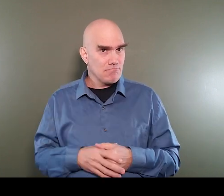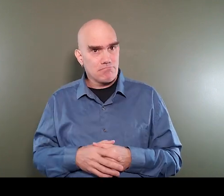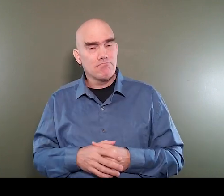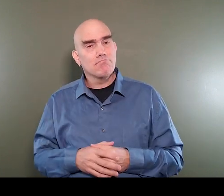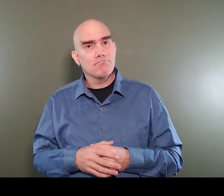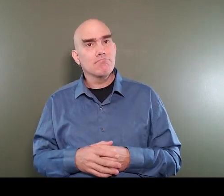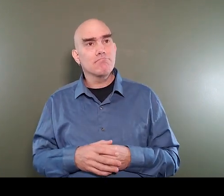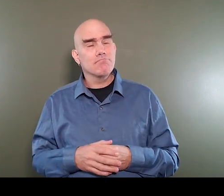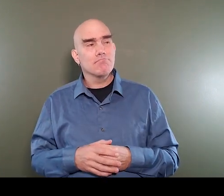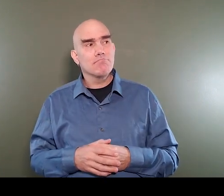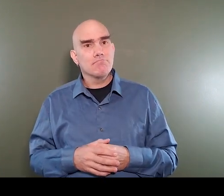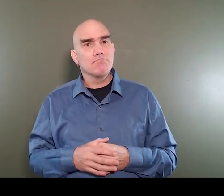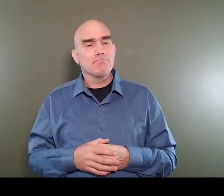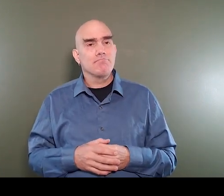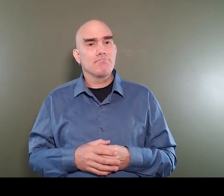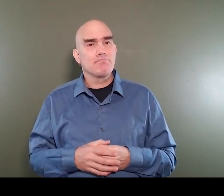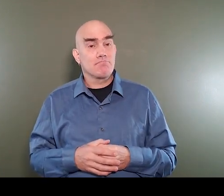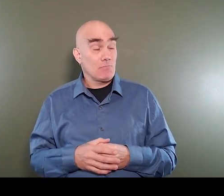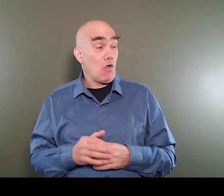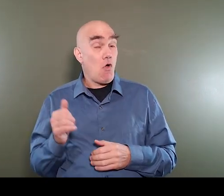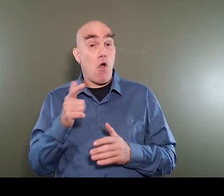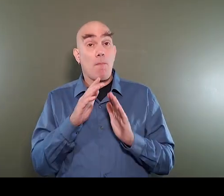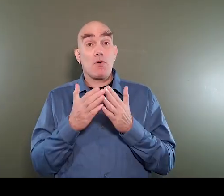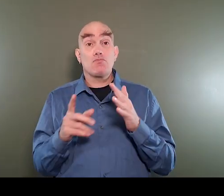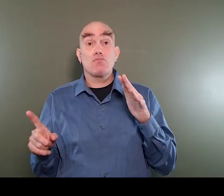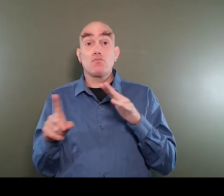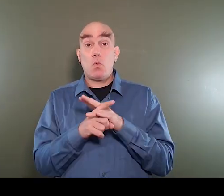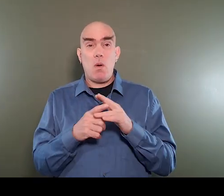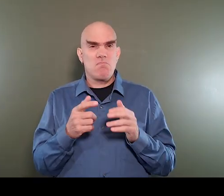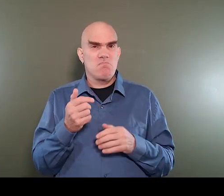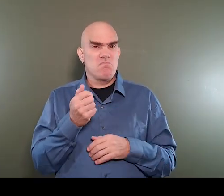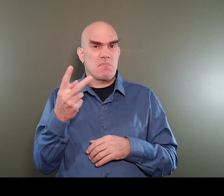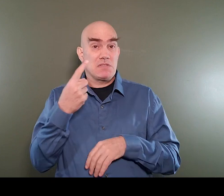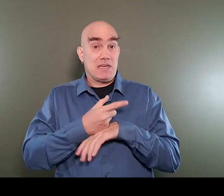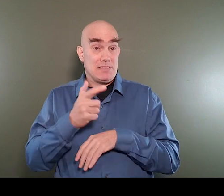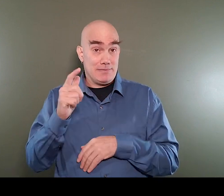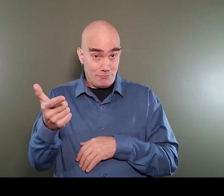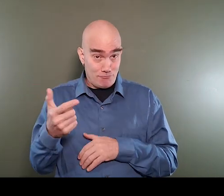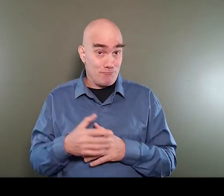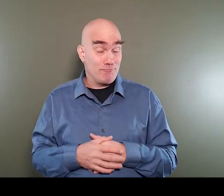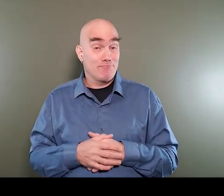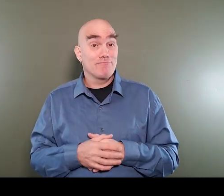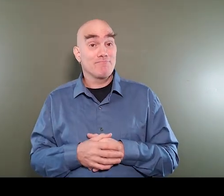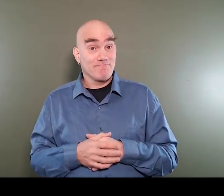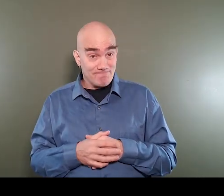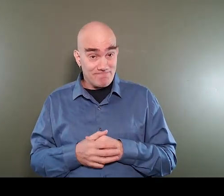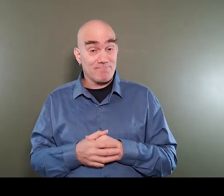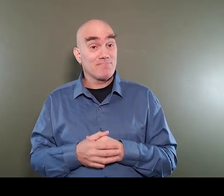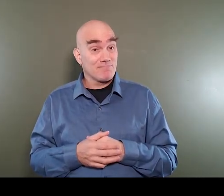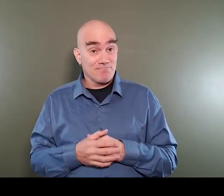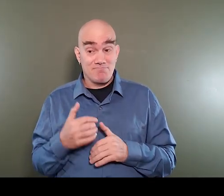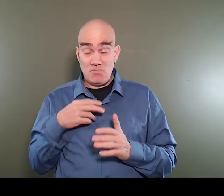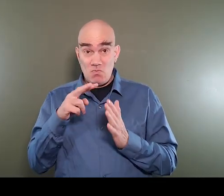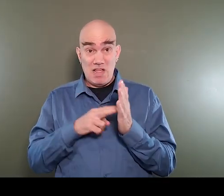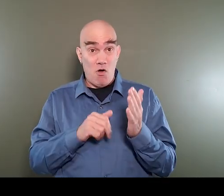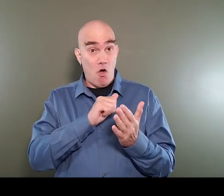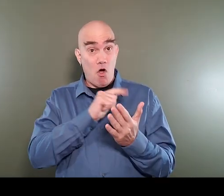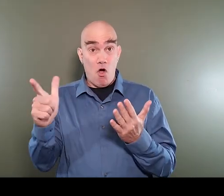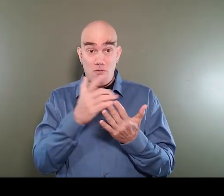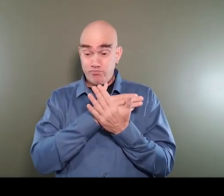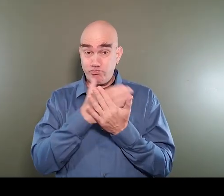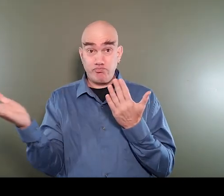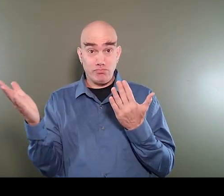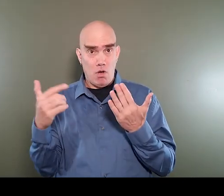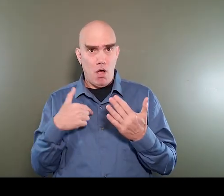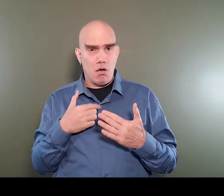of disability. And all the books showed up a couple of days later, and I read them all